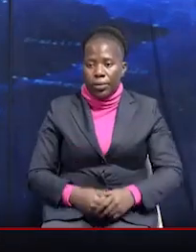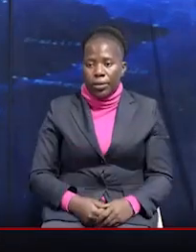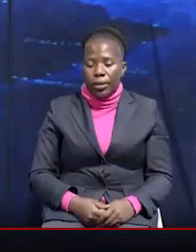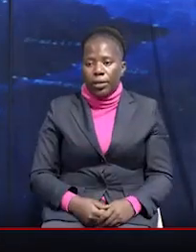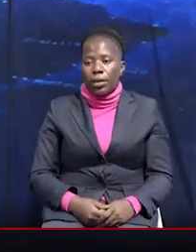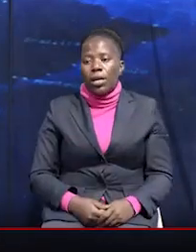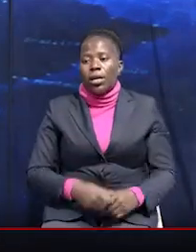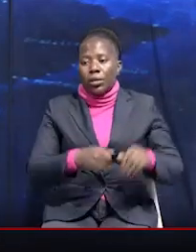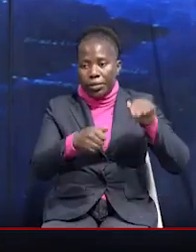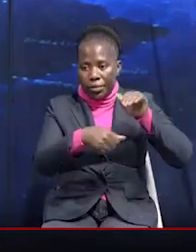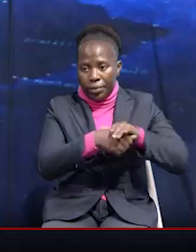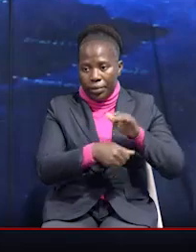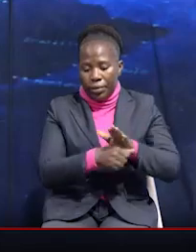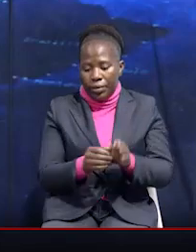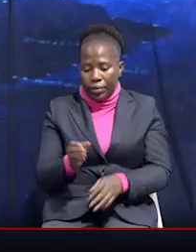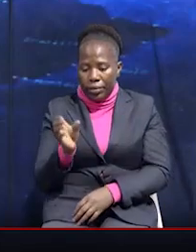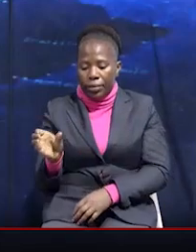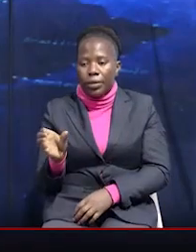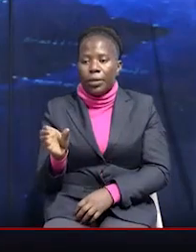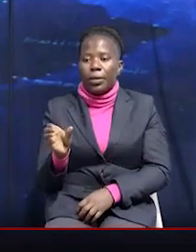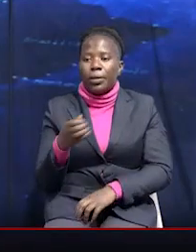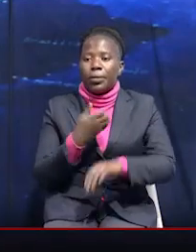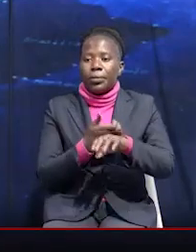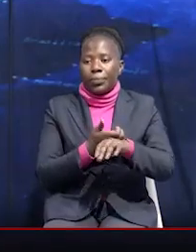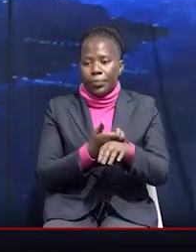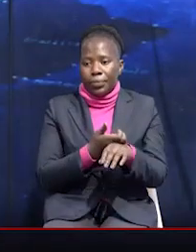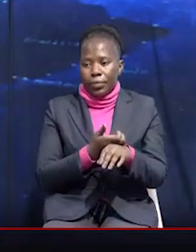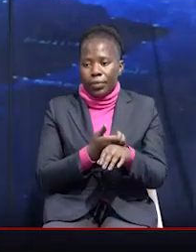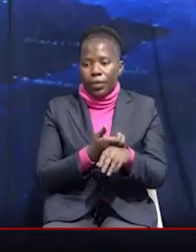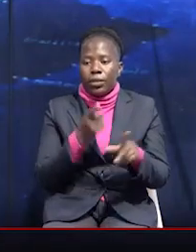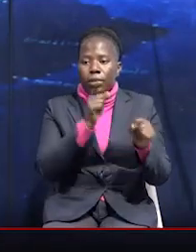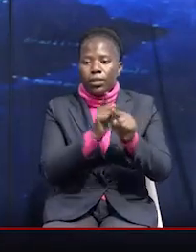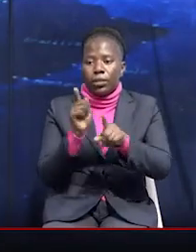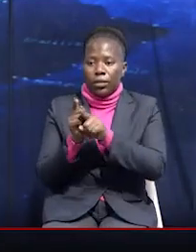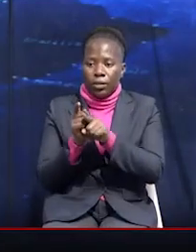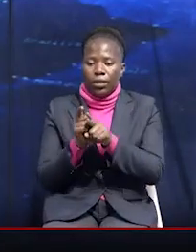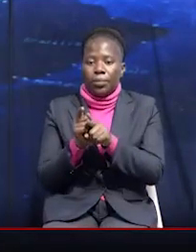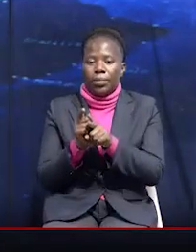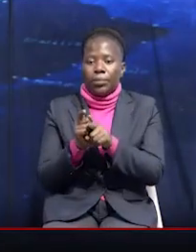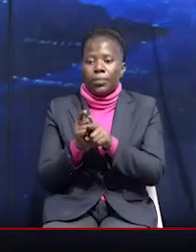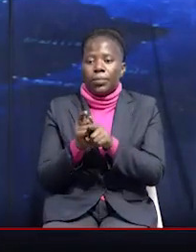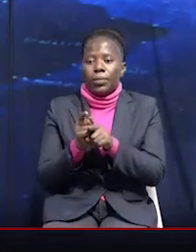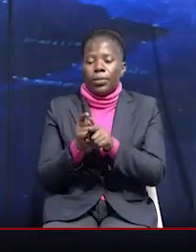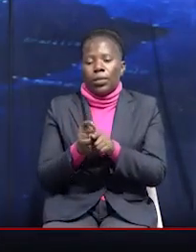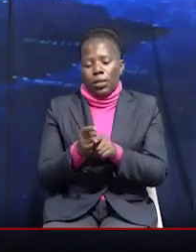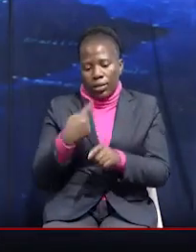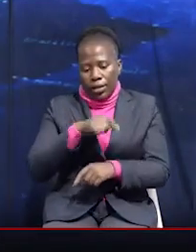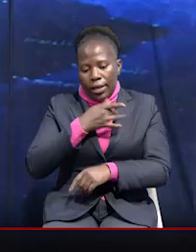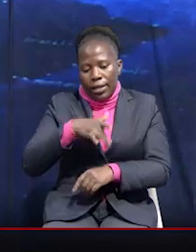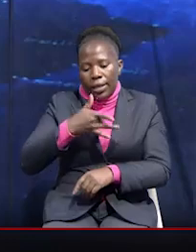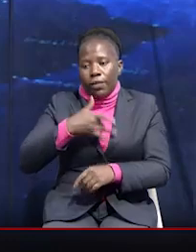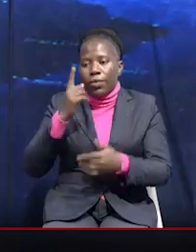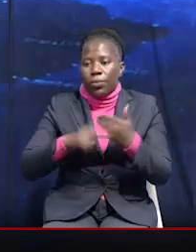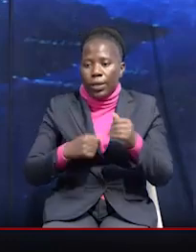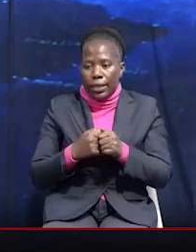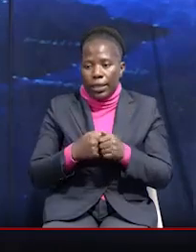suffocate the private sector and by extension even the individual consumers from that perspective. So I feel the banking